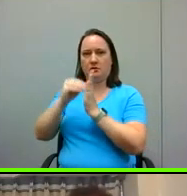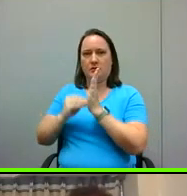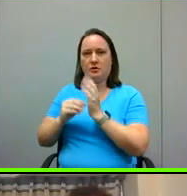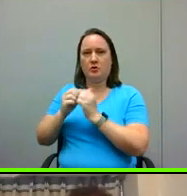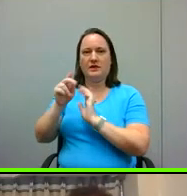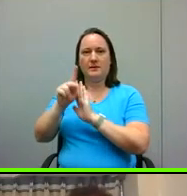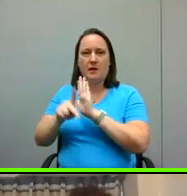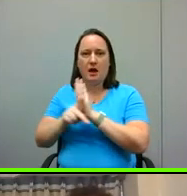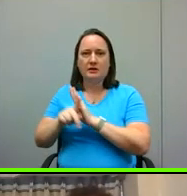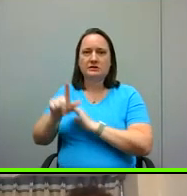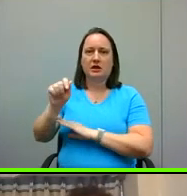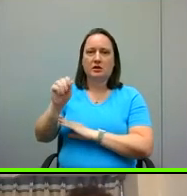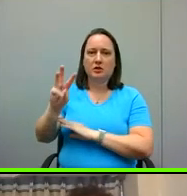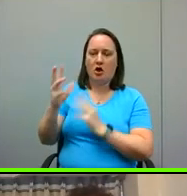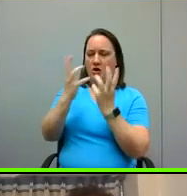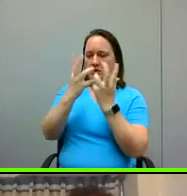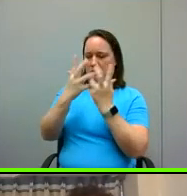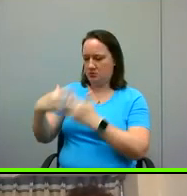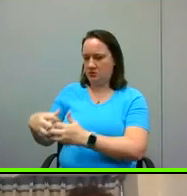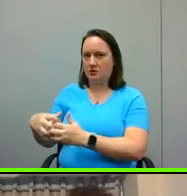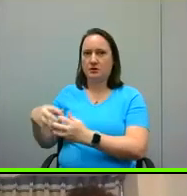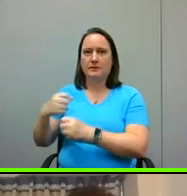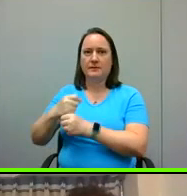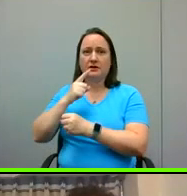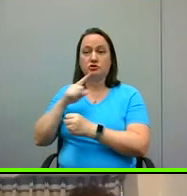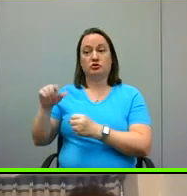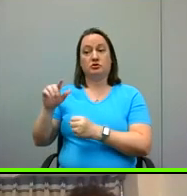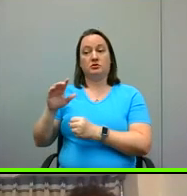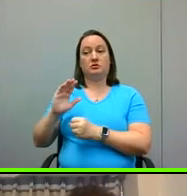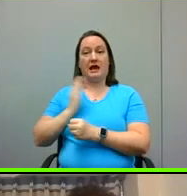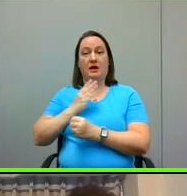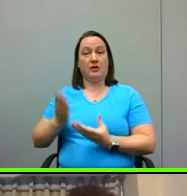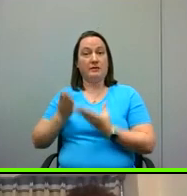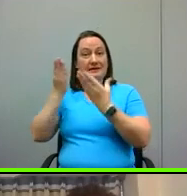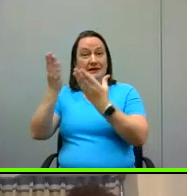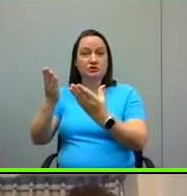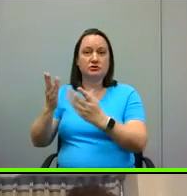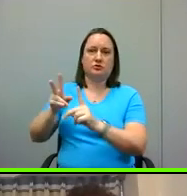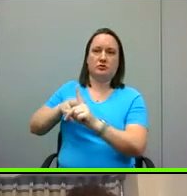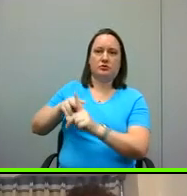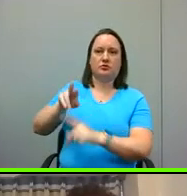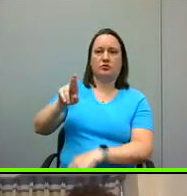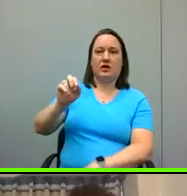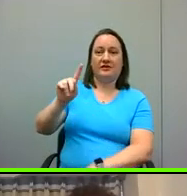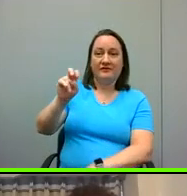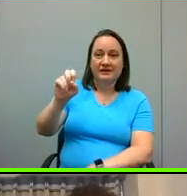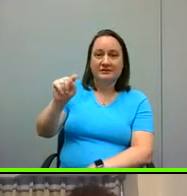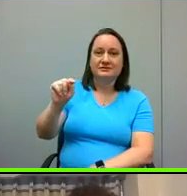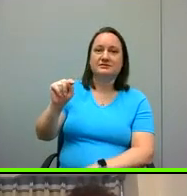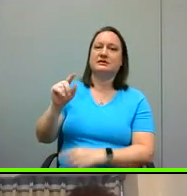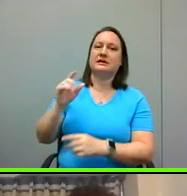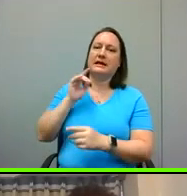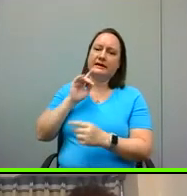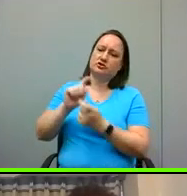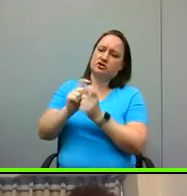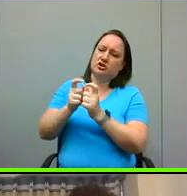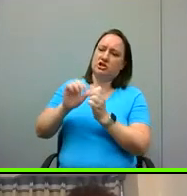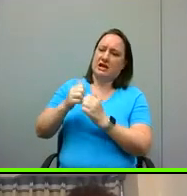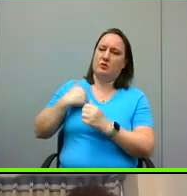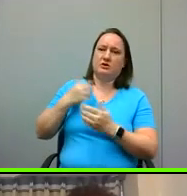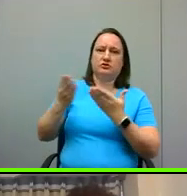laws to be sure that the recommendations are relevant and definitely change the way we serve people. Your